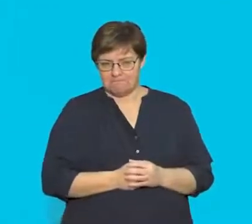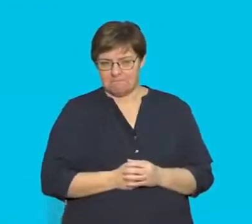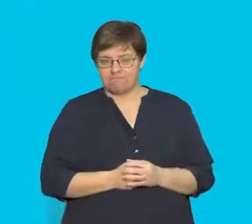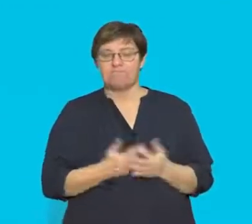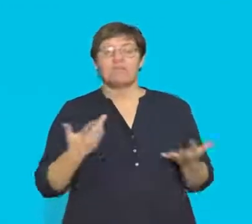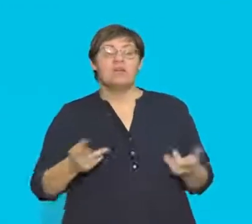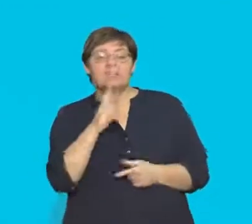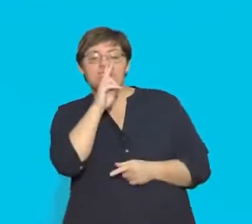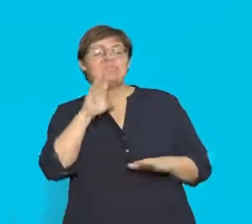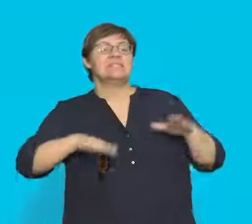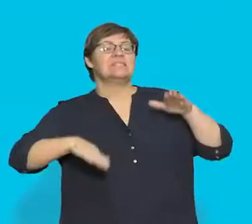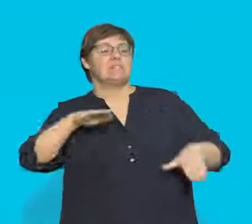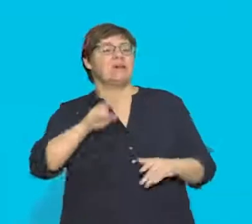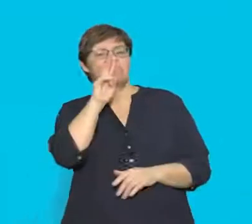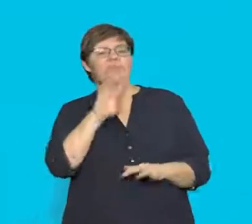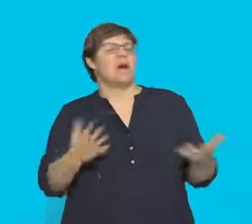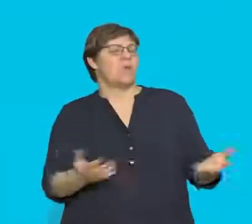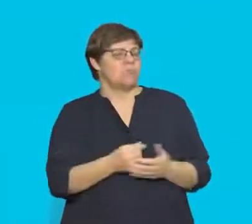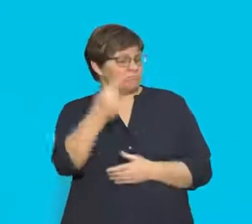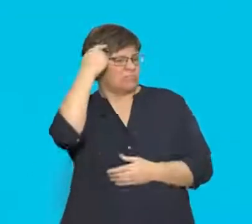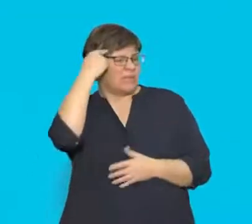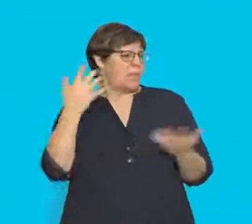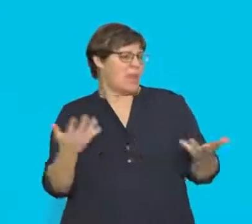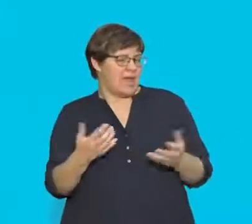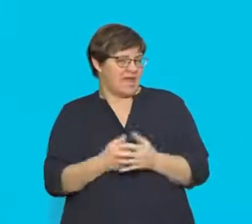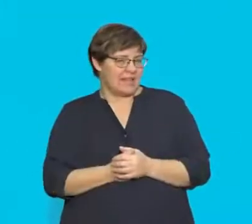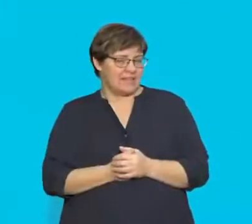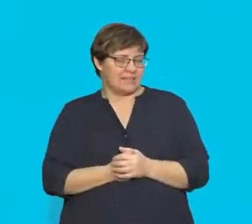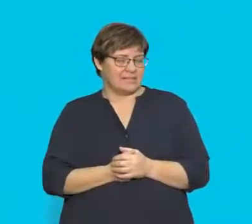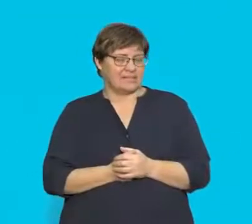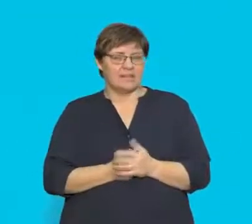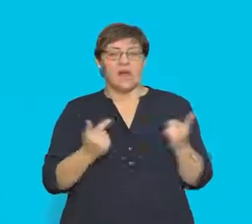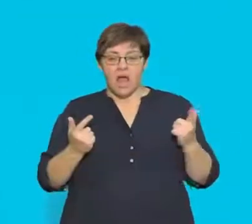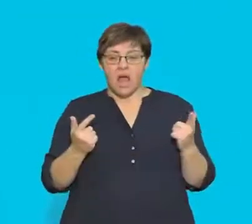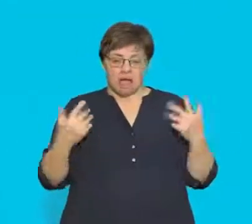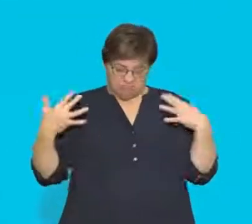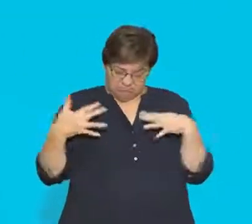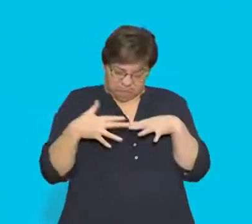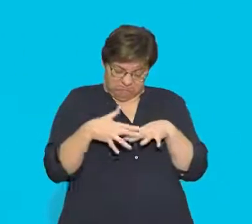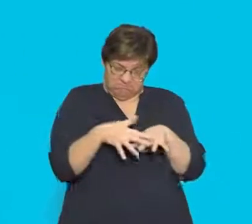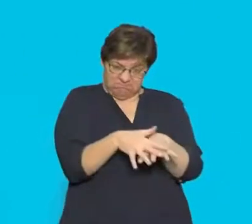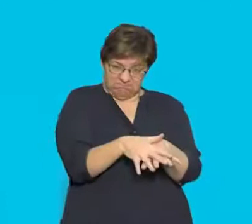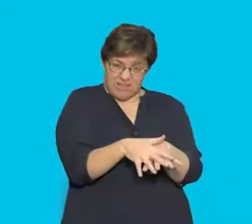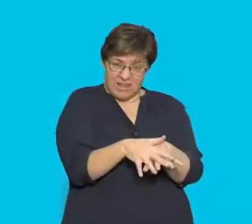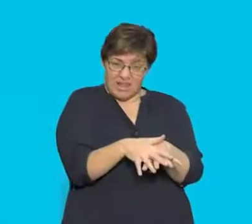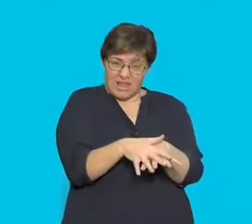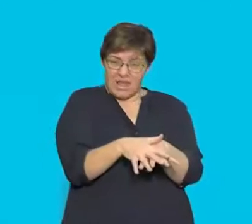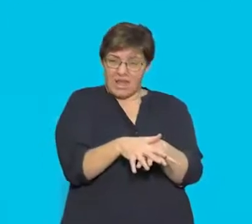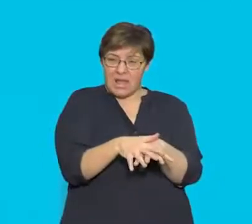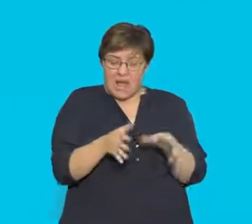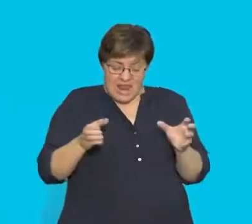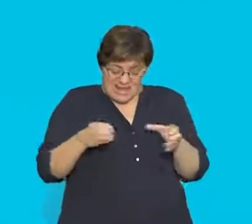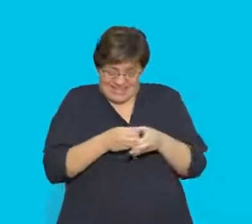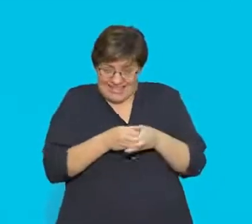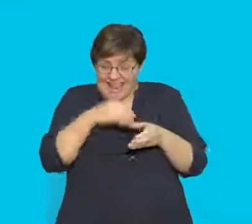wonder where we've seen something similar to this. Can you think about where you've seen field lines clustered together